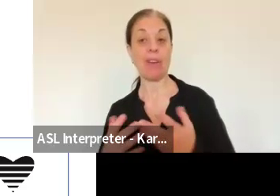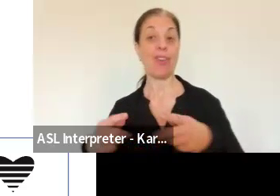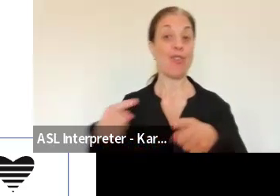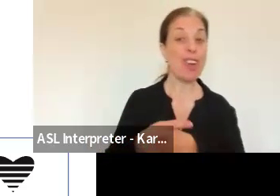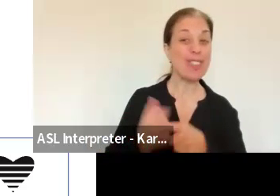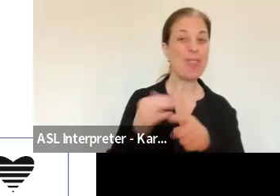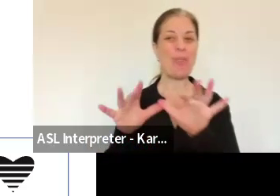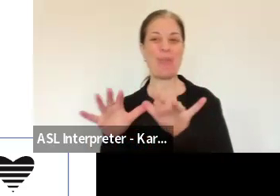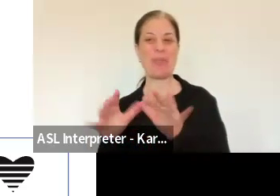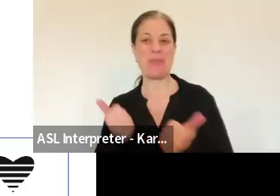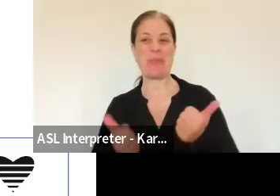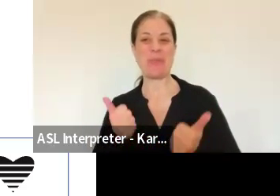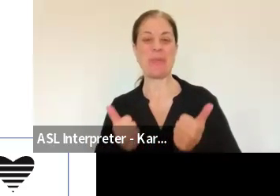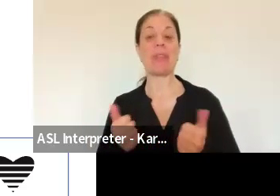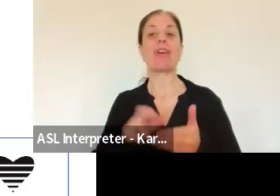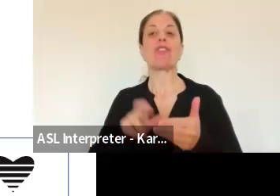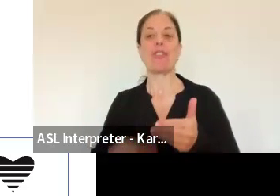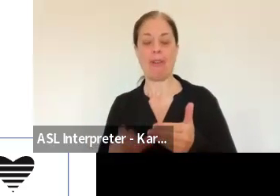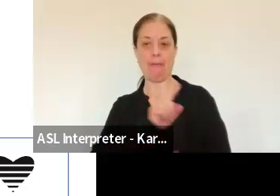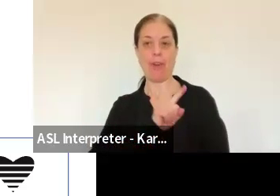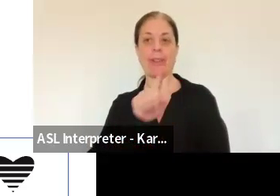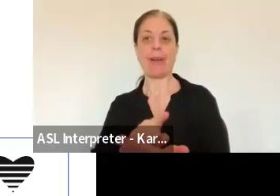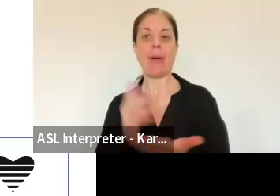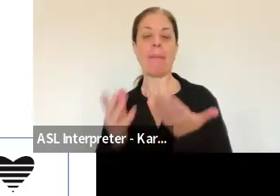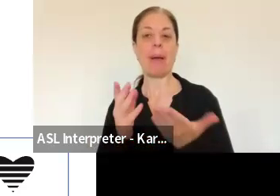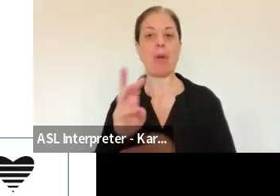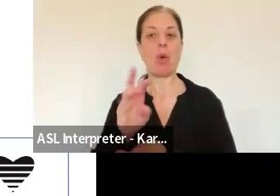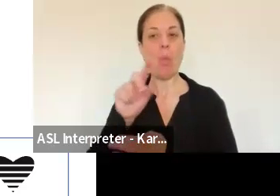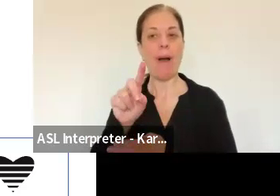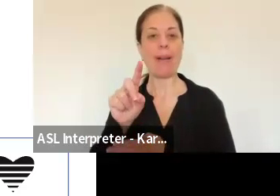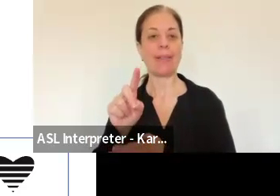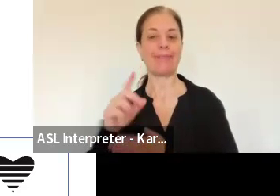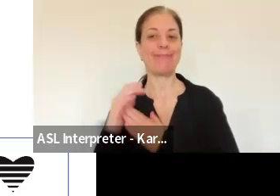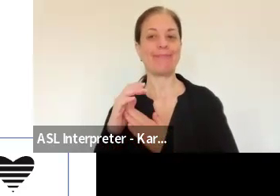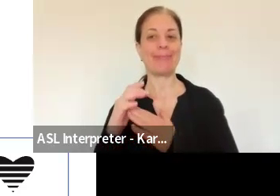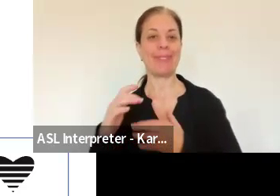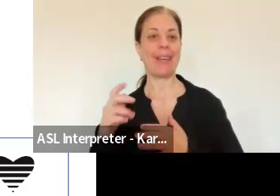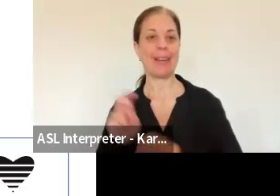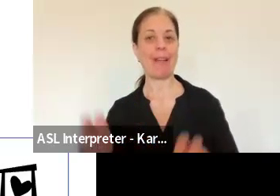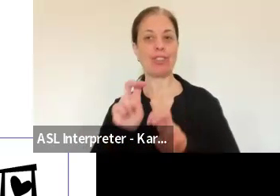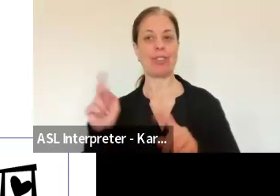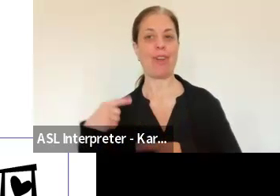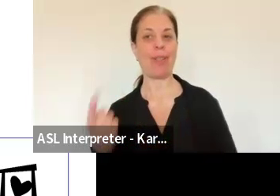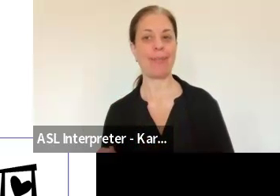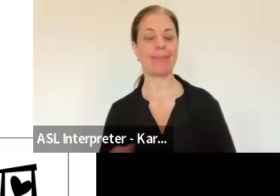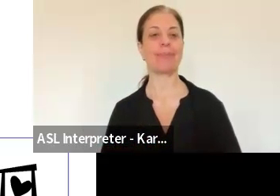it flirtation? Turns out falling in love might be the wildest adventure of all. Next slide, please.